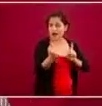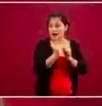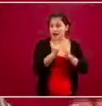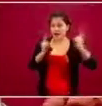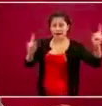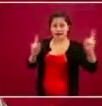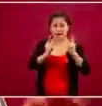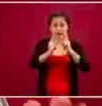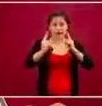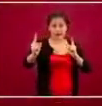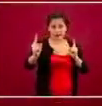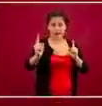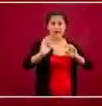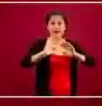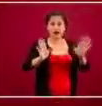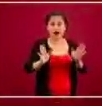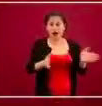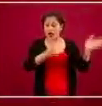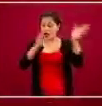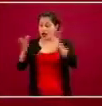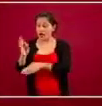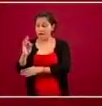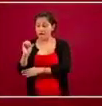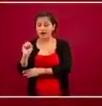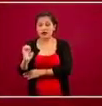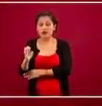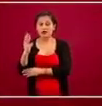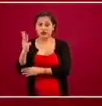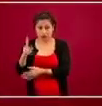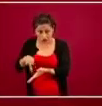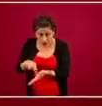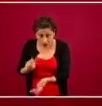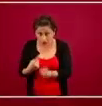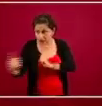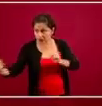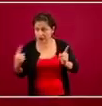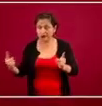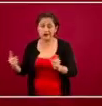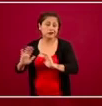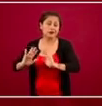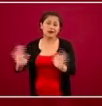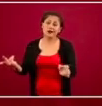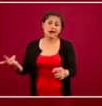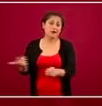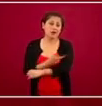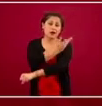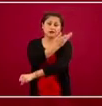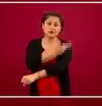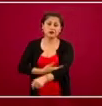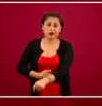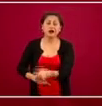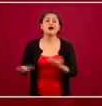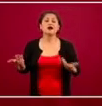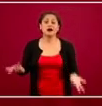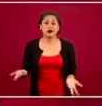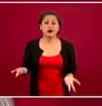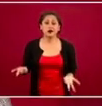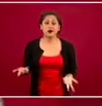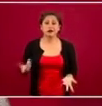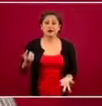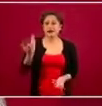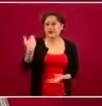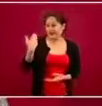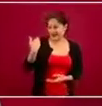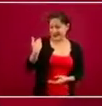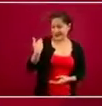the biggest number of contagions. So keep this in mind. It's not that when we get to phase 3, then